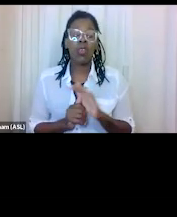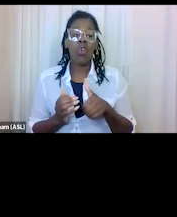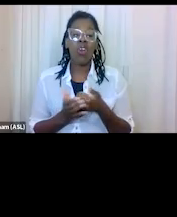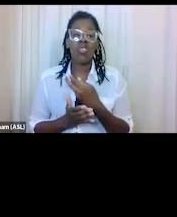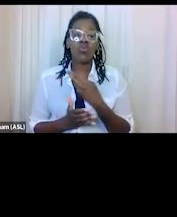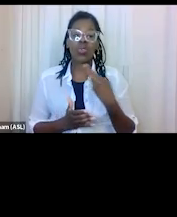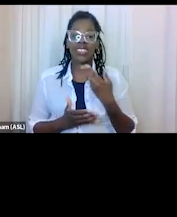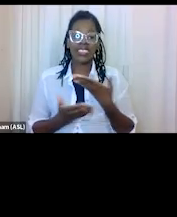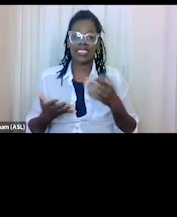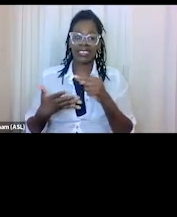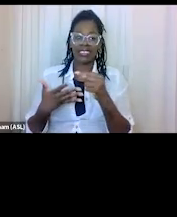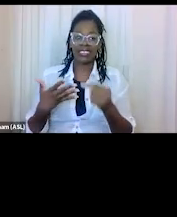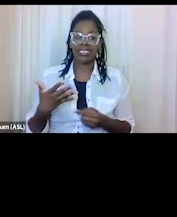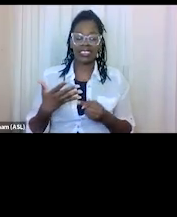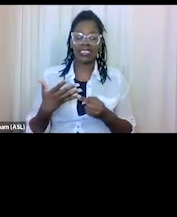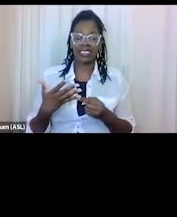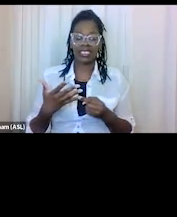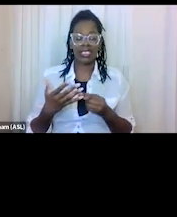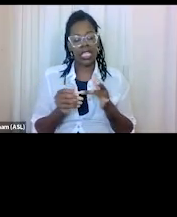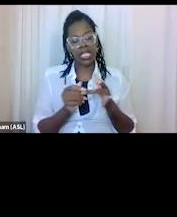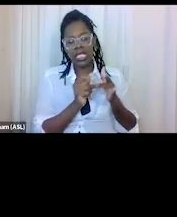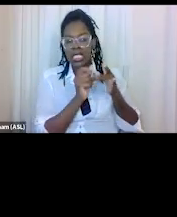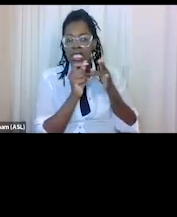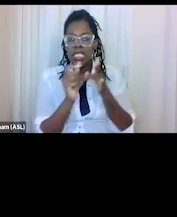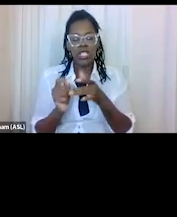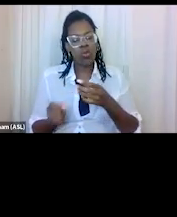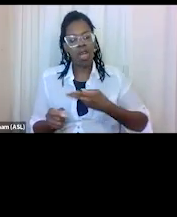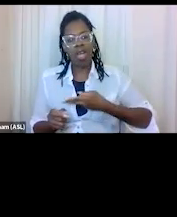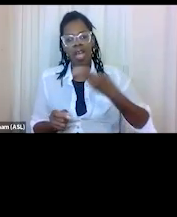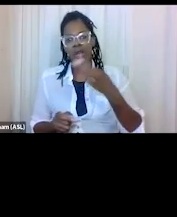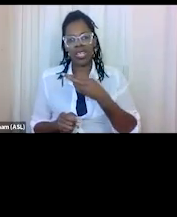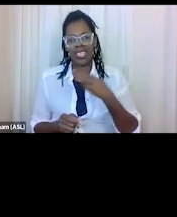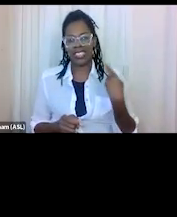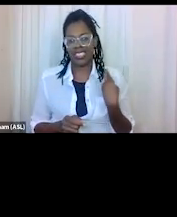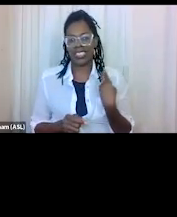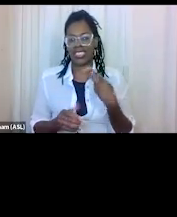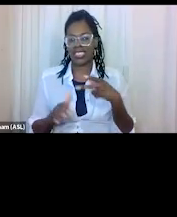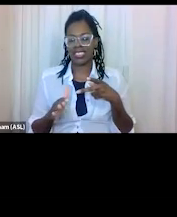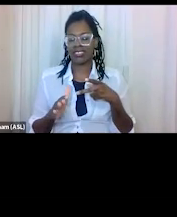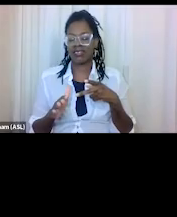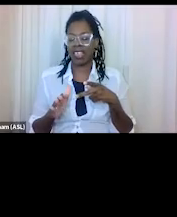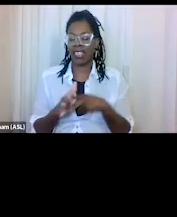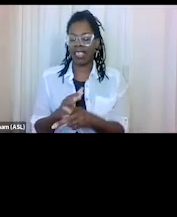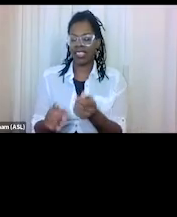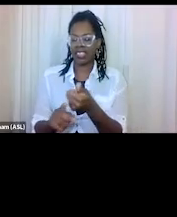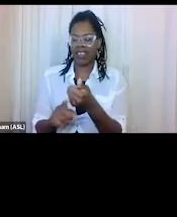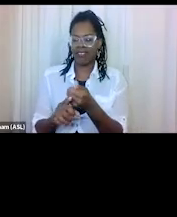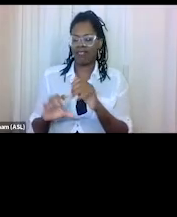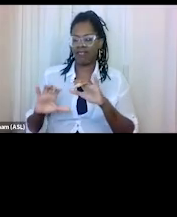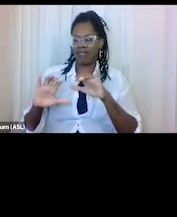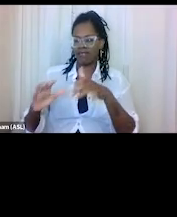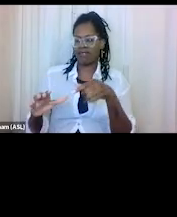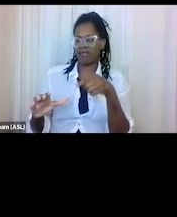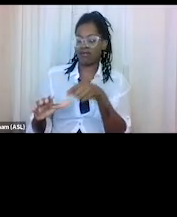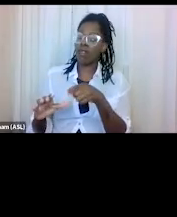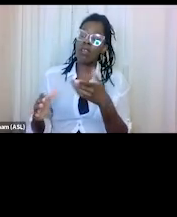factors contribute to driving this much, much higher risk of suicide that we see in this population. And you can imagine that many